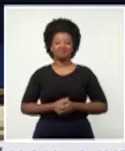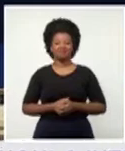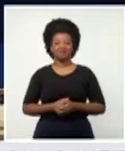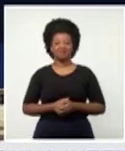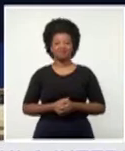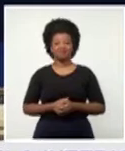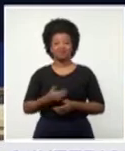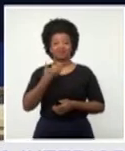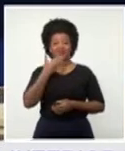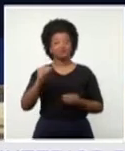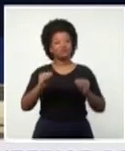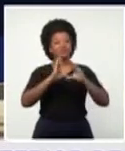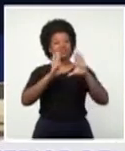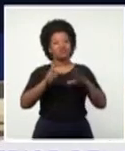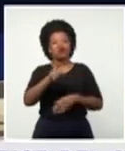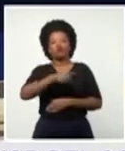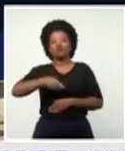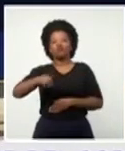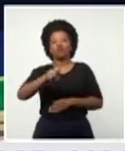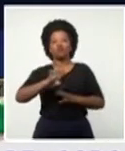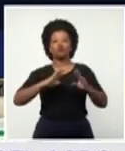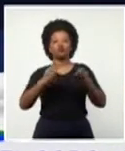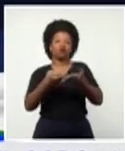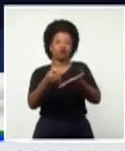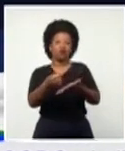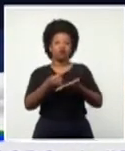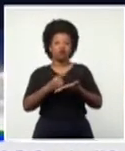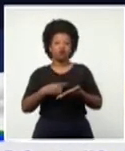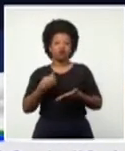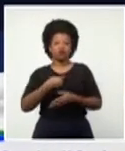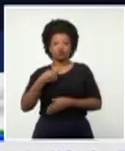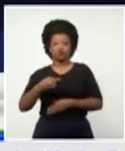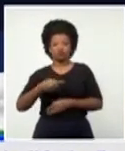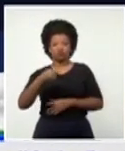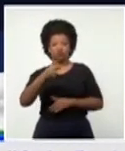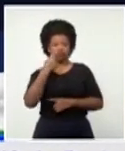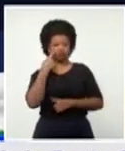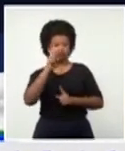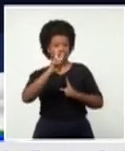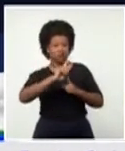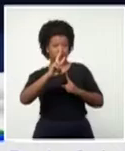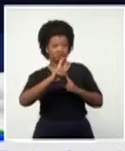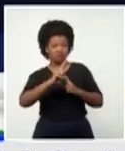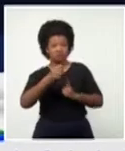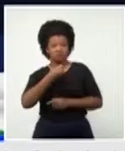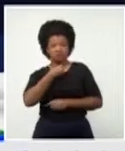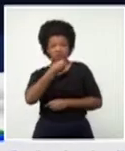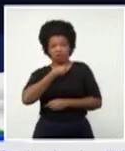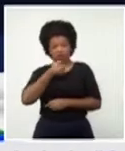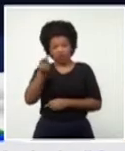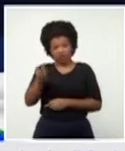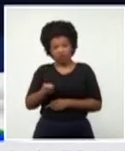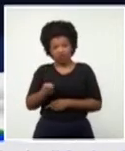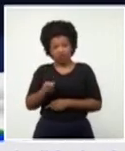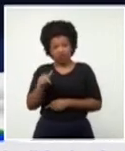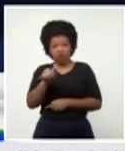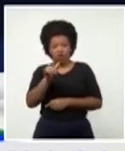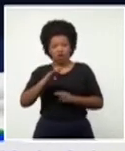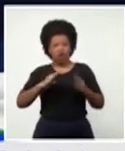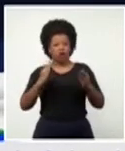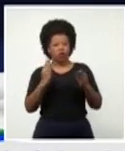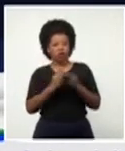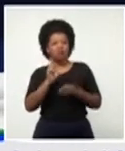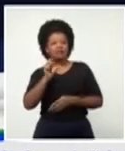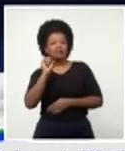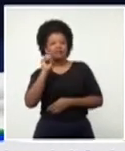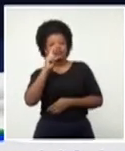Good morning to you, to all those who make possible this broadcast, to Abdiel, who is in the